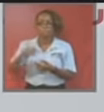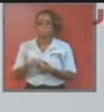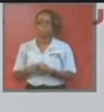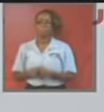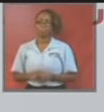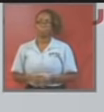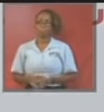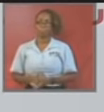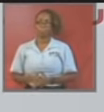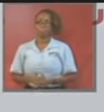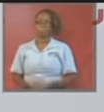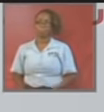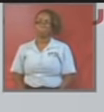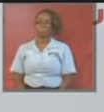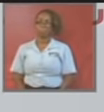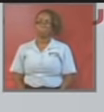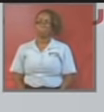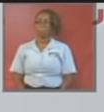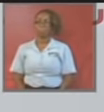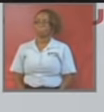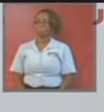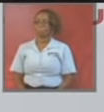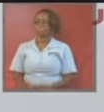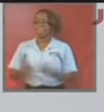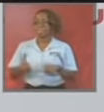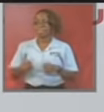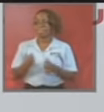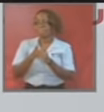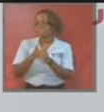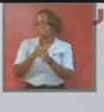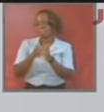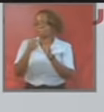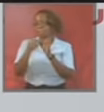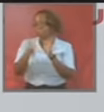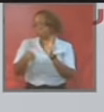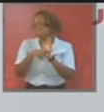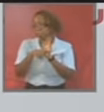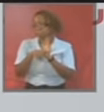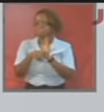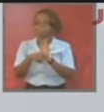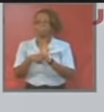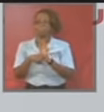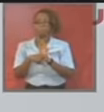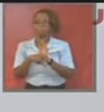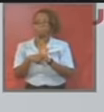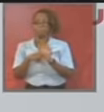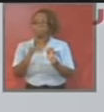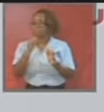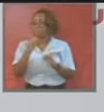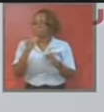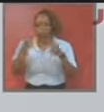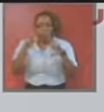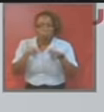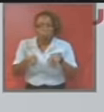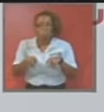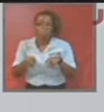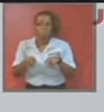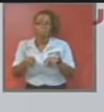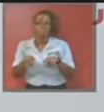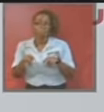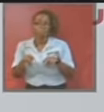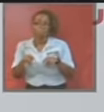numbers on a daily basis for policy, we look at the trends. We don't look at raw numbers. As Dr. Heinz would have presented, we have trends